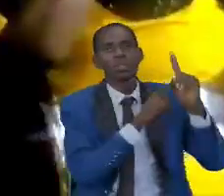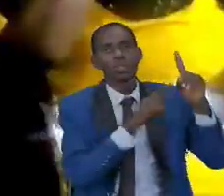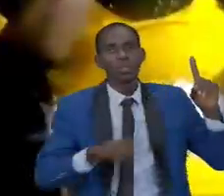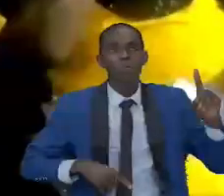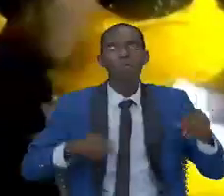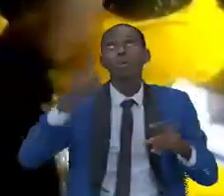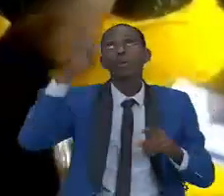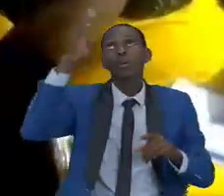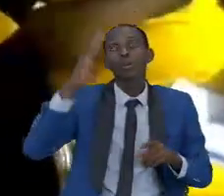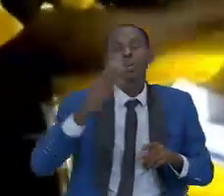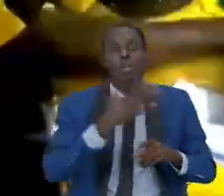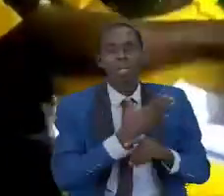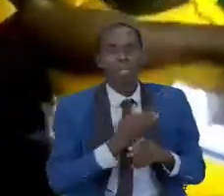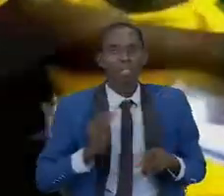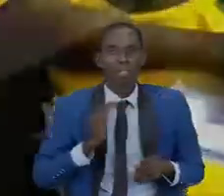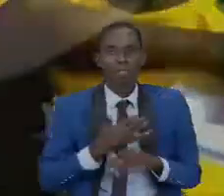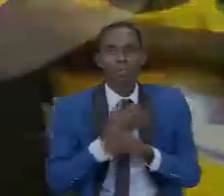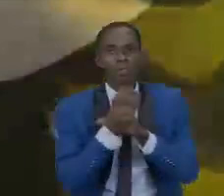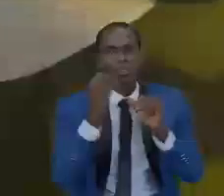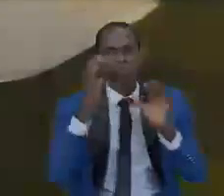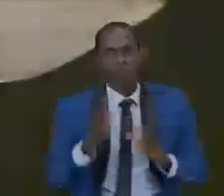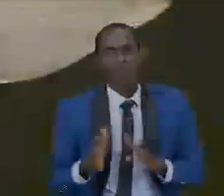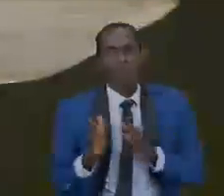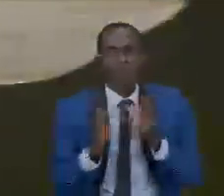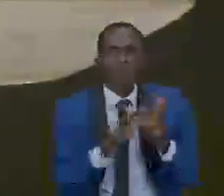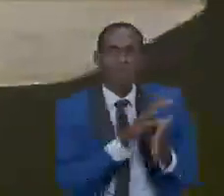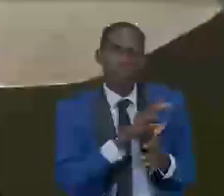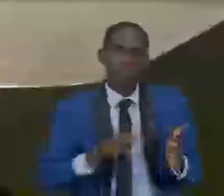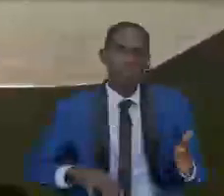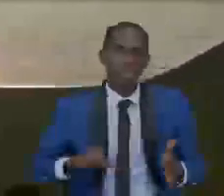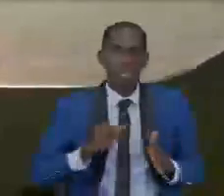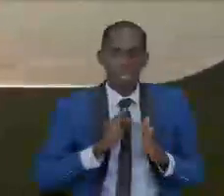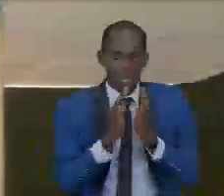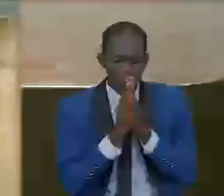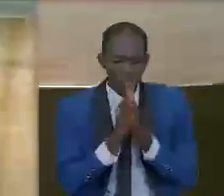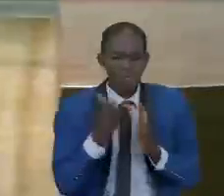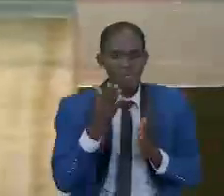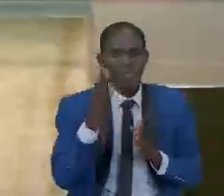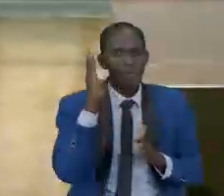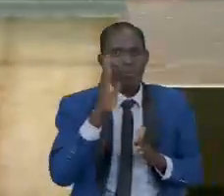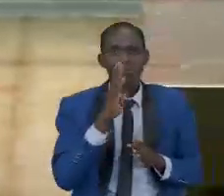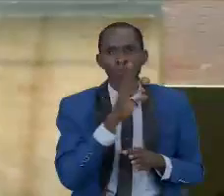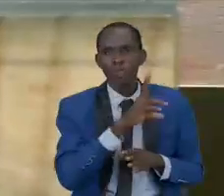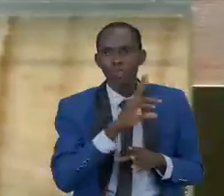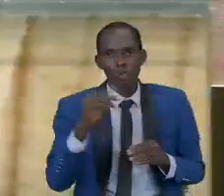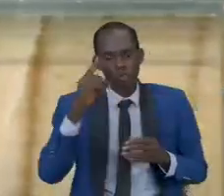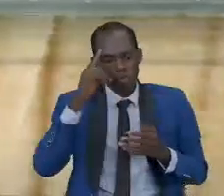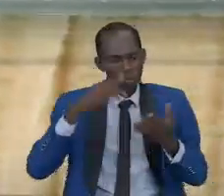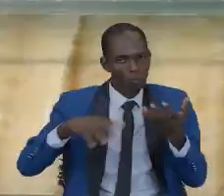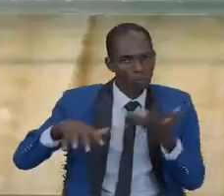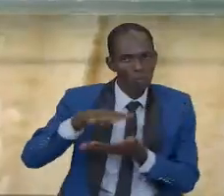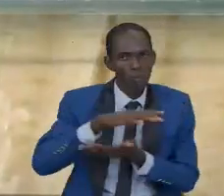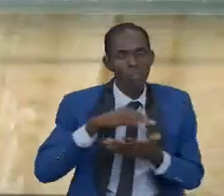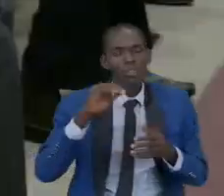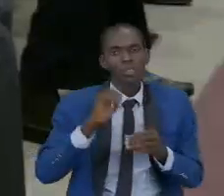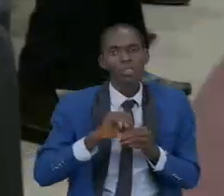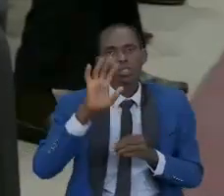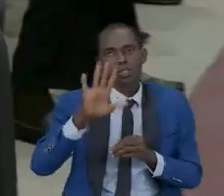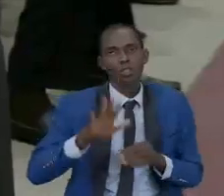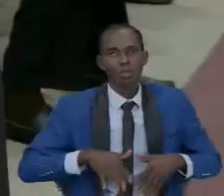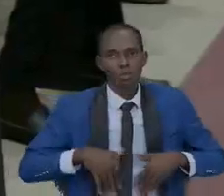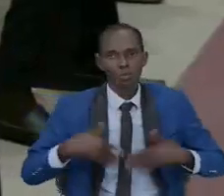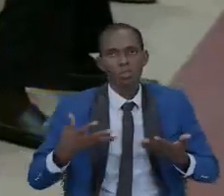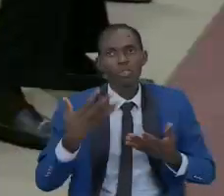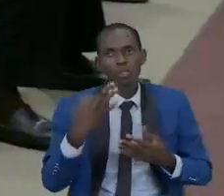our Savior Jesus Christ I pray there will be no confusion in your profession of faith in Jesus